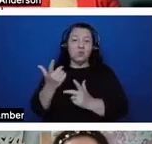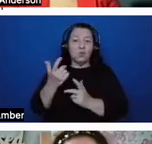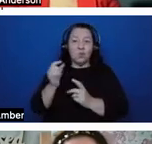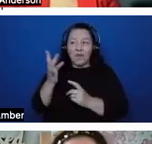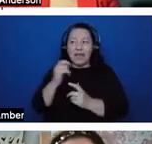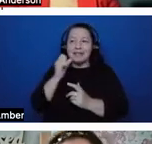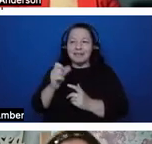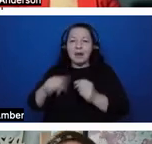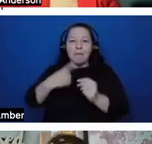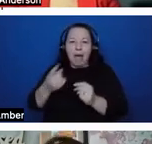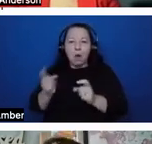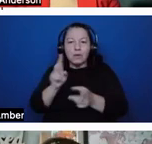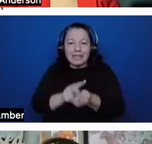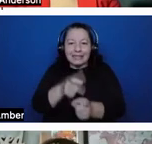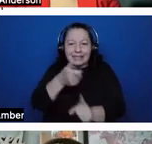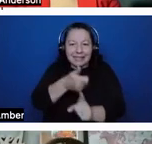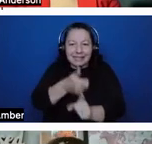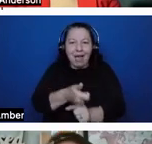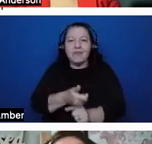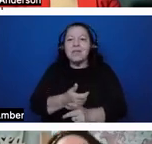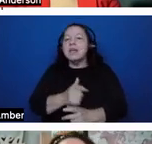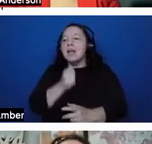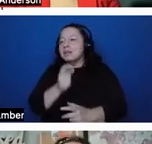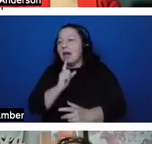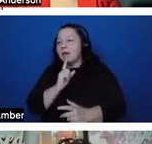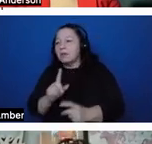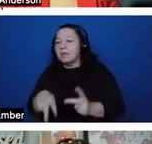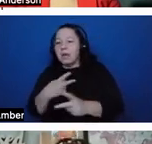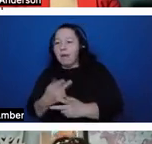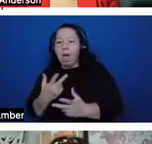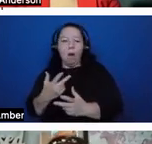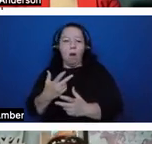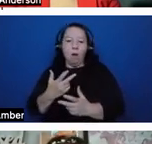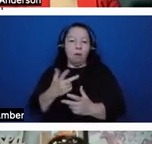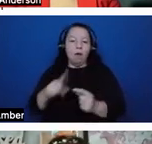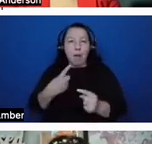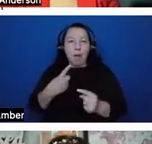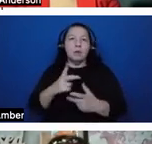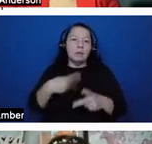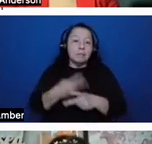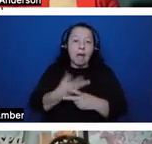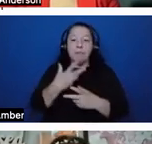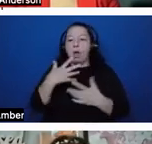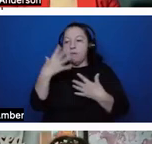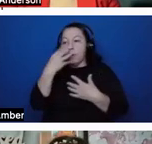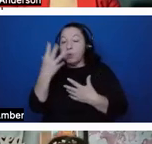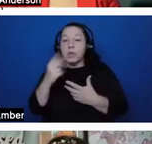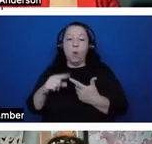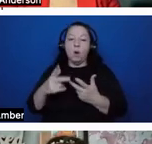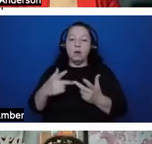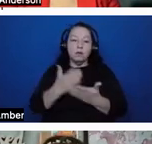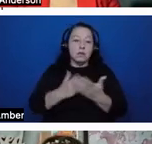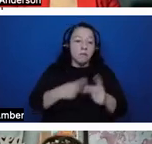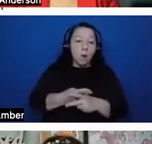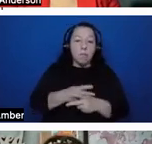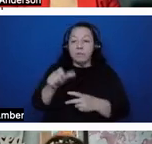some form of beauty. It's not some form of anything else, but really recognizing that we all, I know